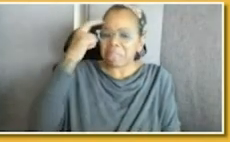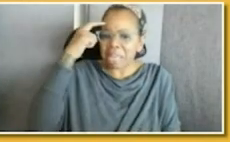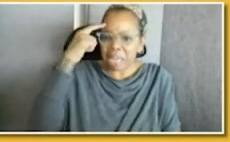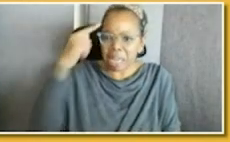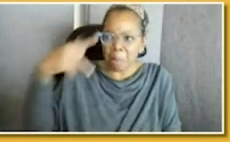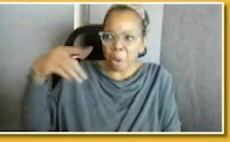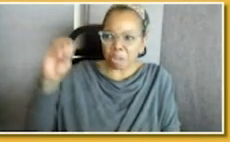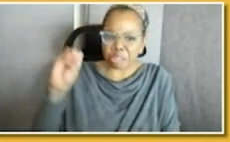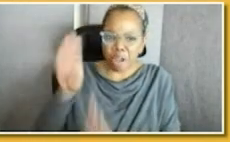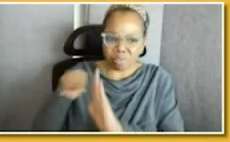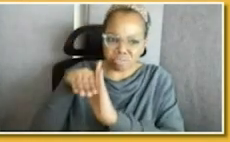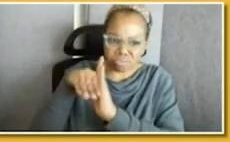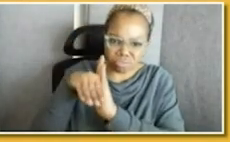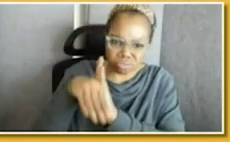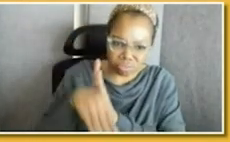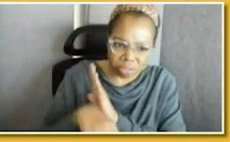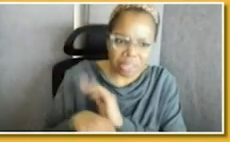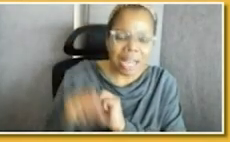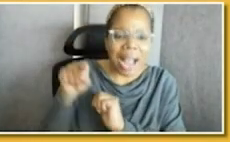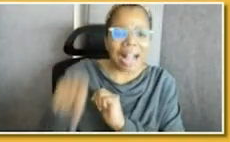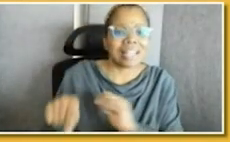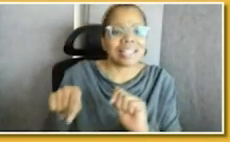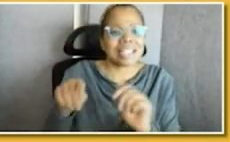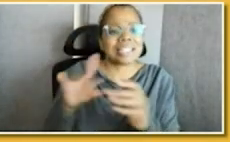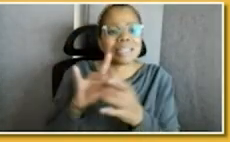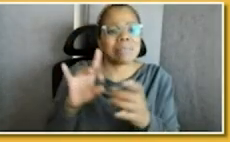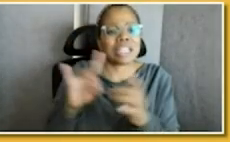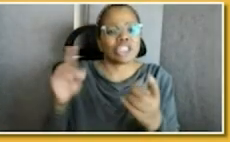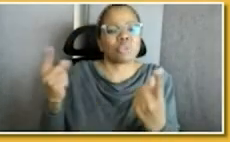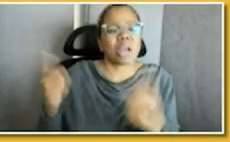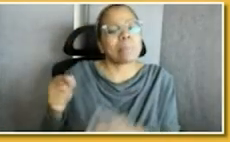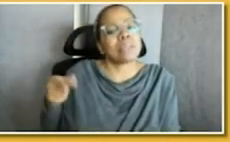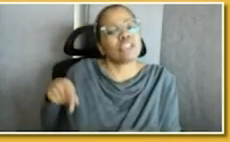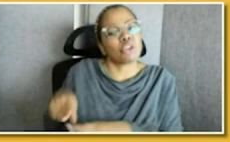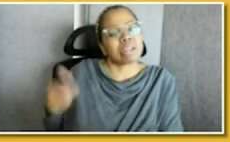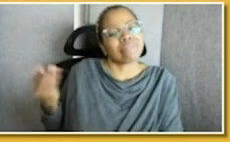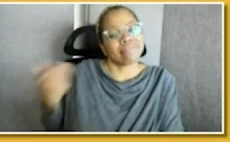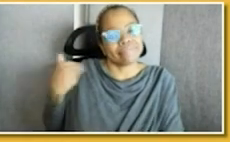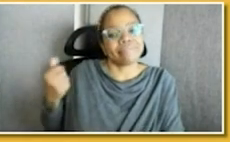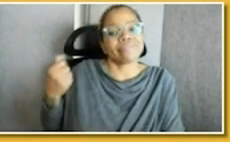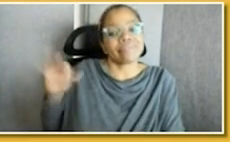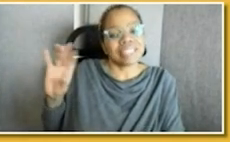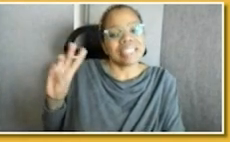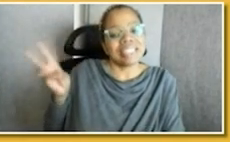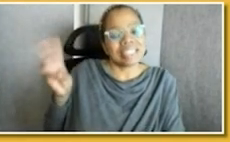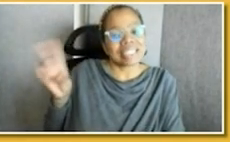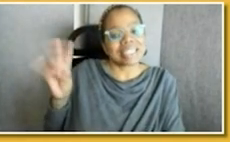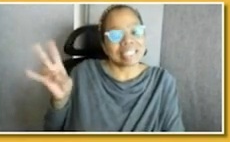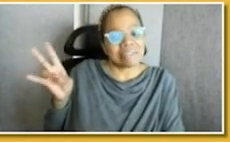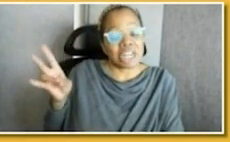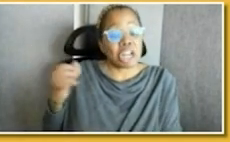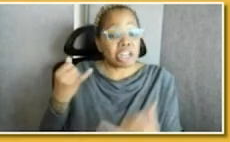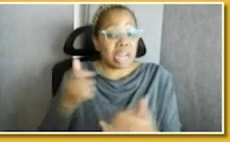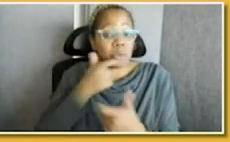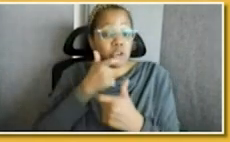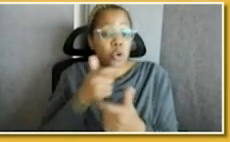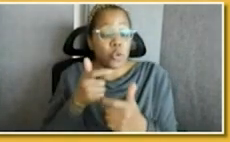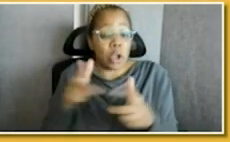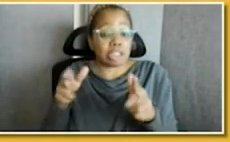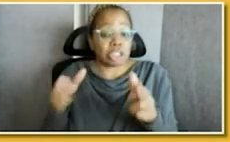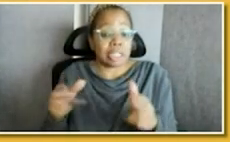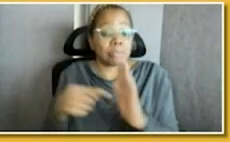trickling back in the late 60s and 70s. So next, we're going to watch a clip that highlights how the U.S. Postal Service budget